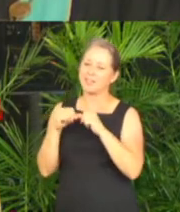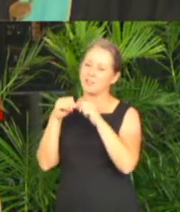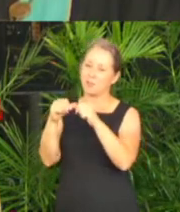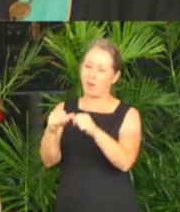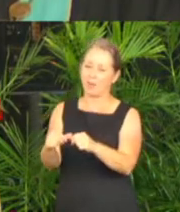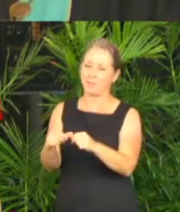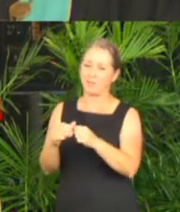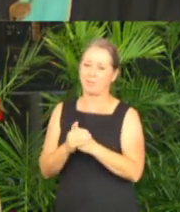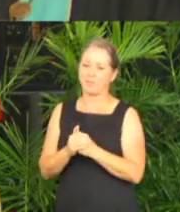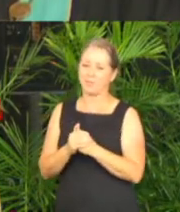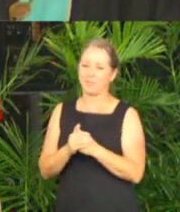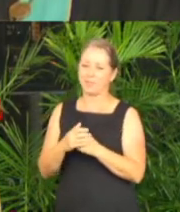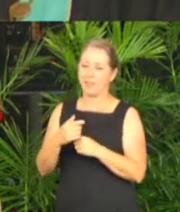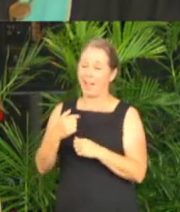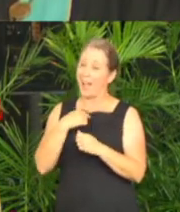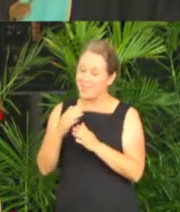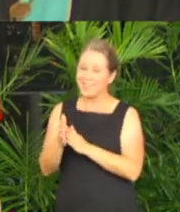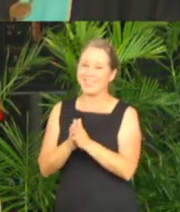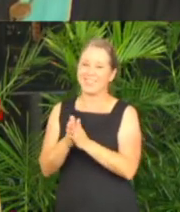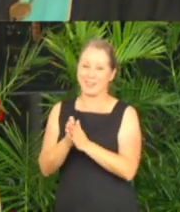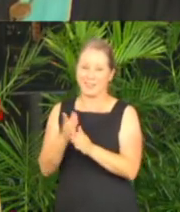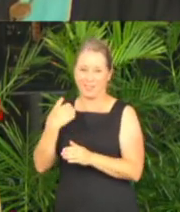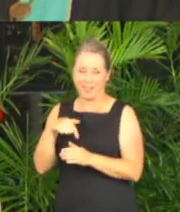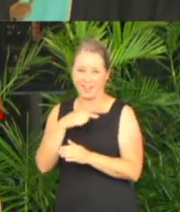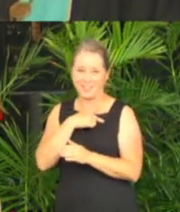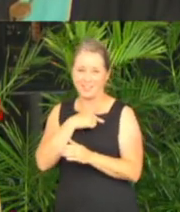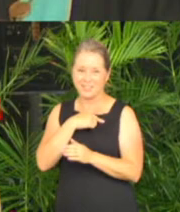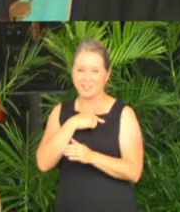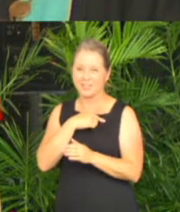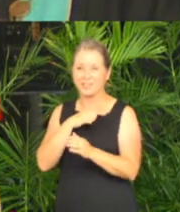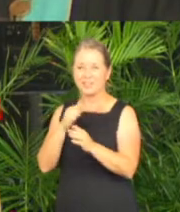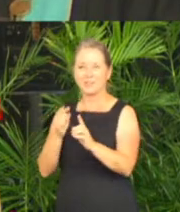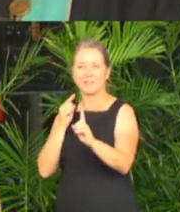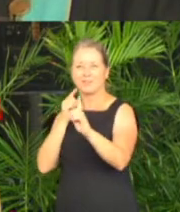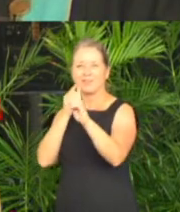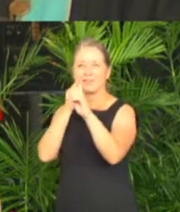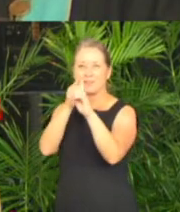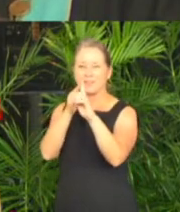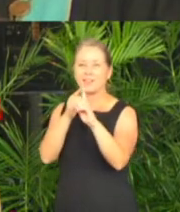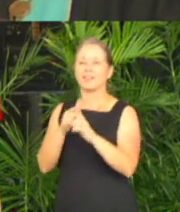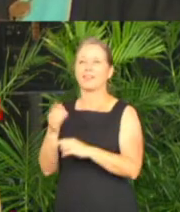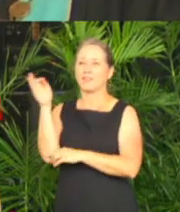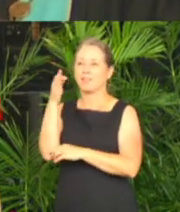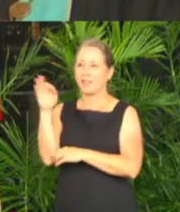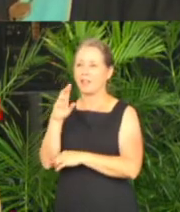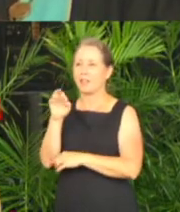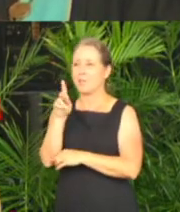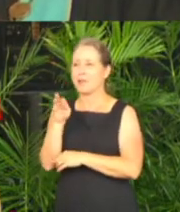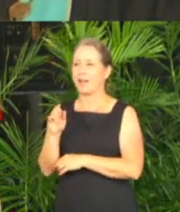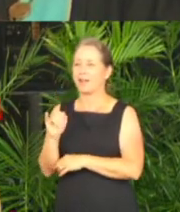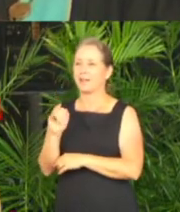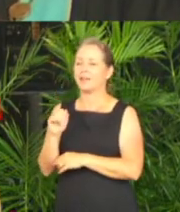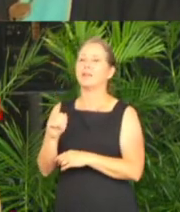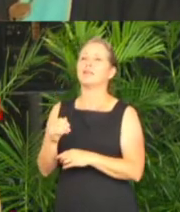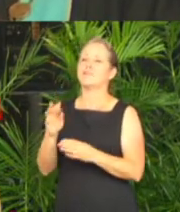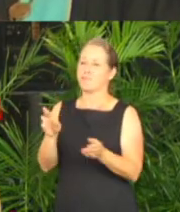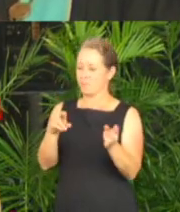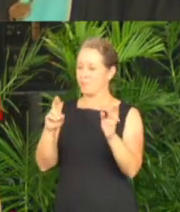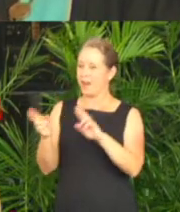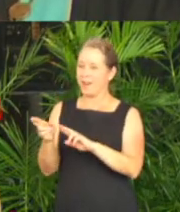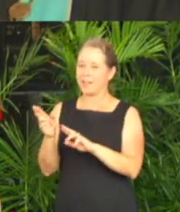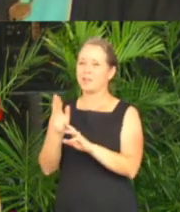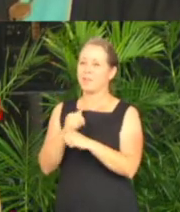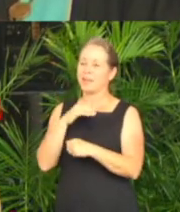on, and I am eager for us to strive towards our future as Flagler alumni, ready to